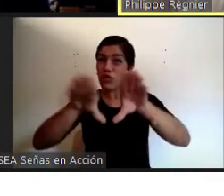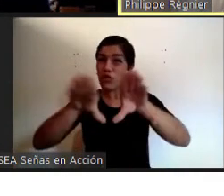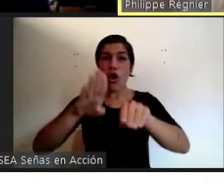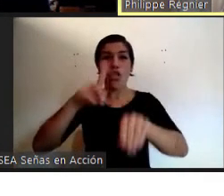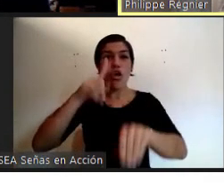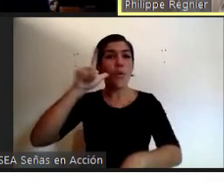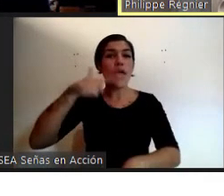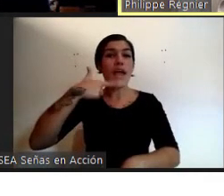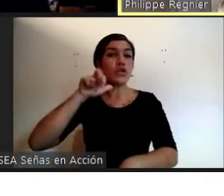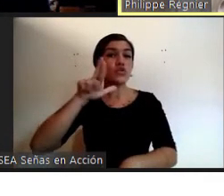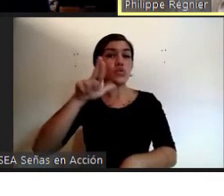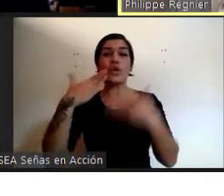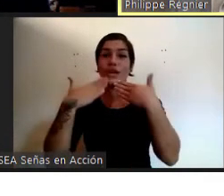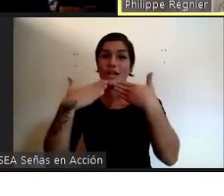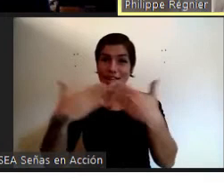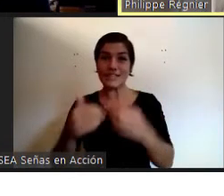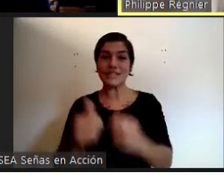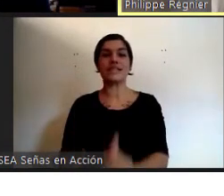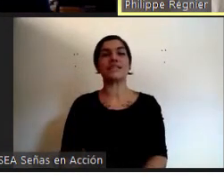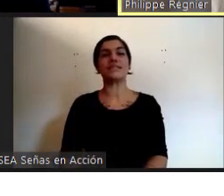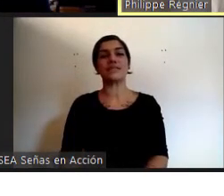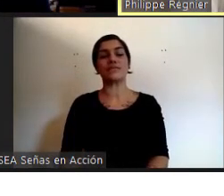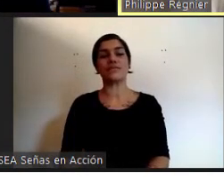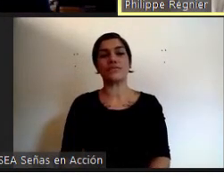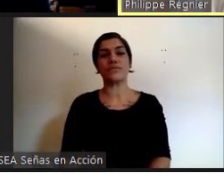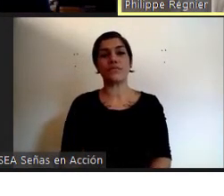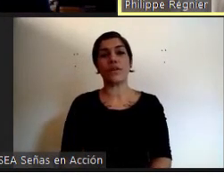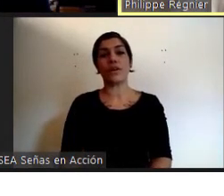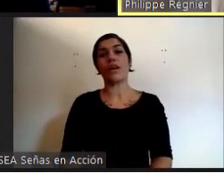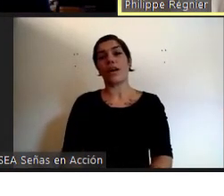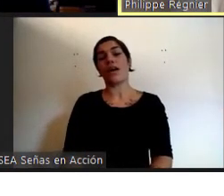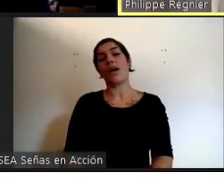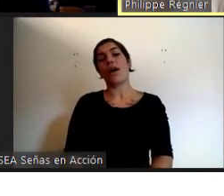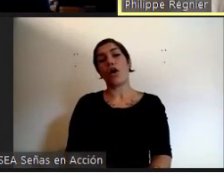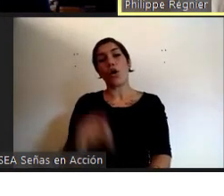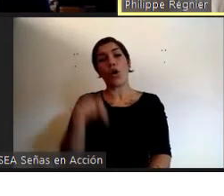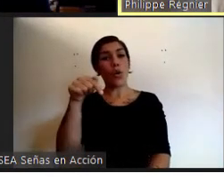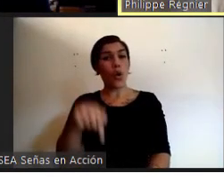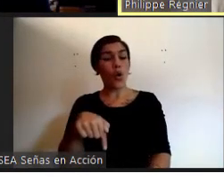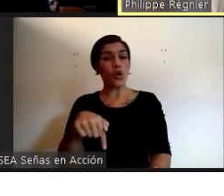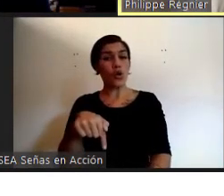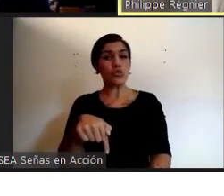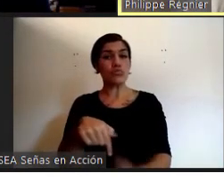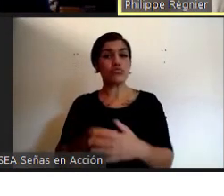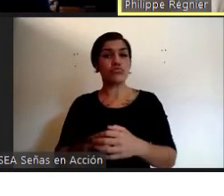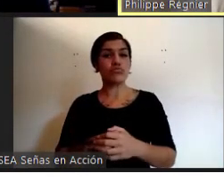in Bienal Sur for giving me the floor this morning.